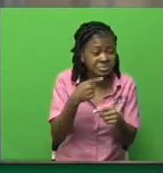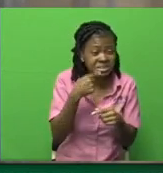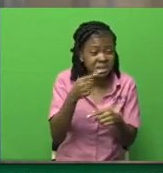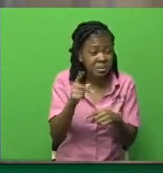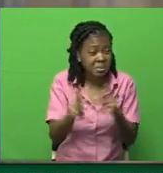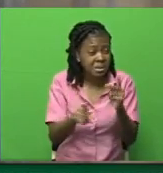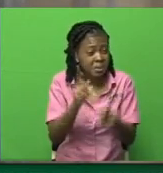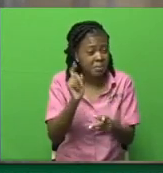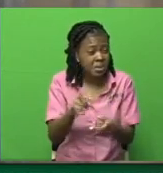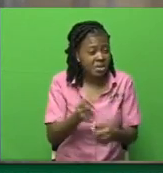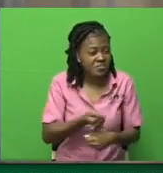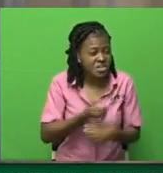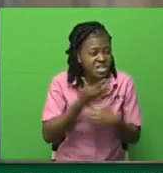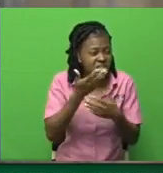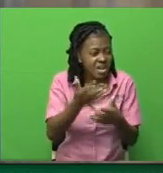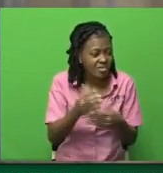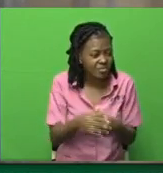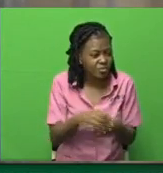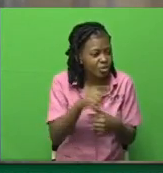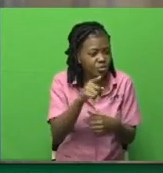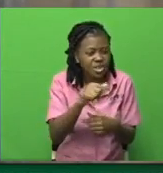Shame Shame